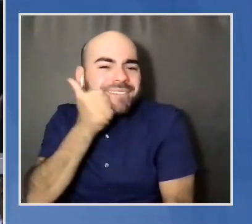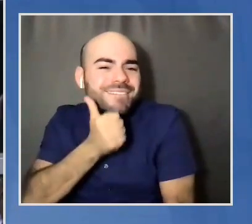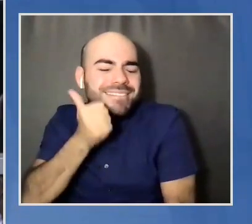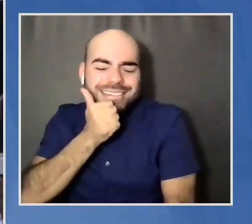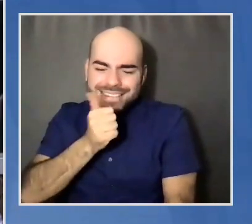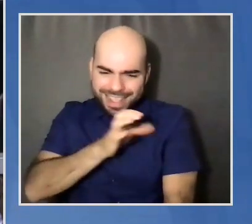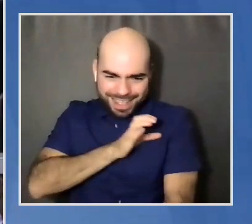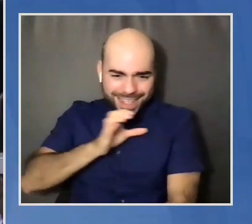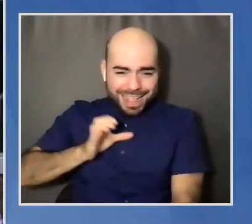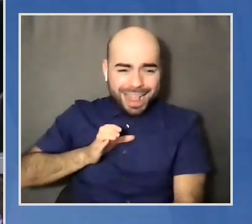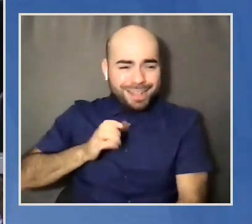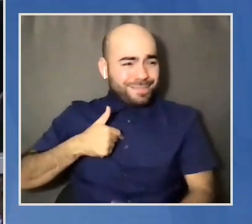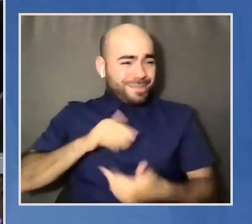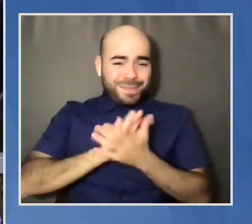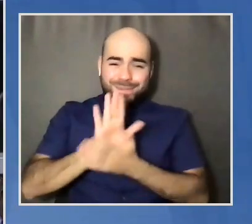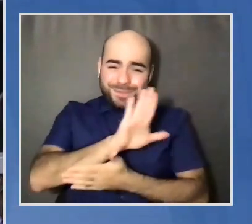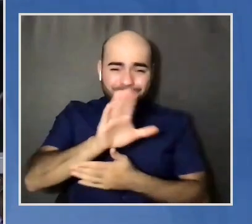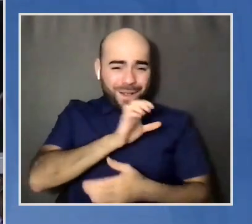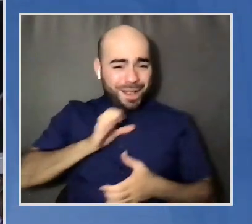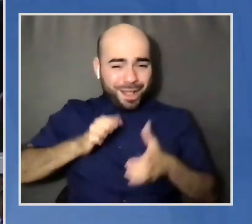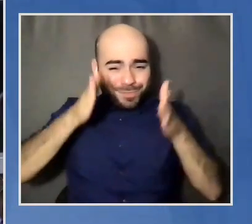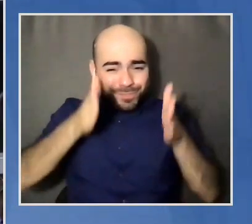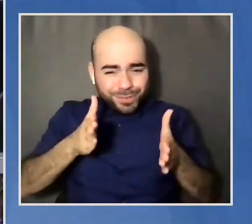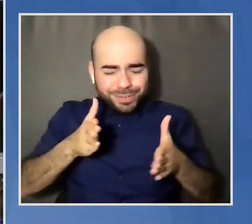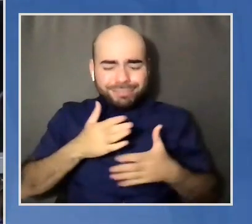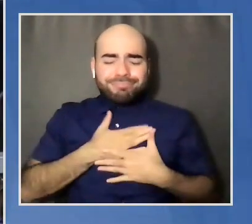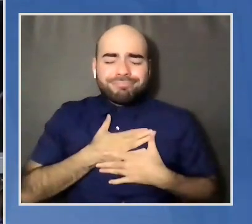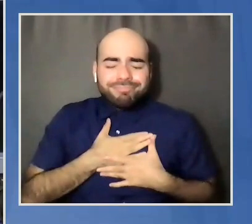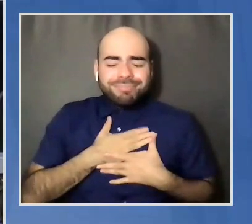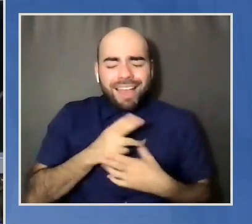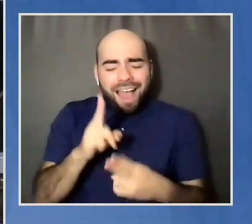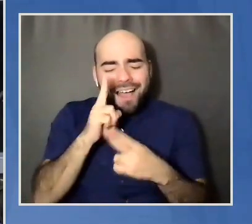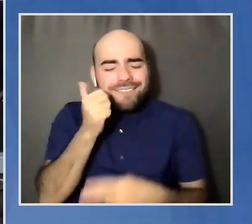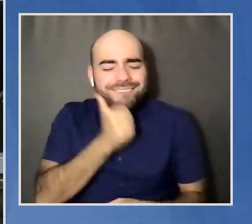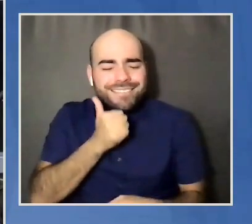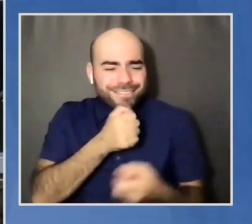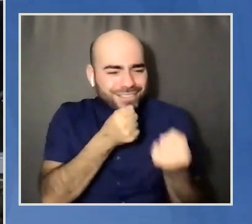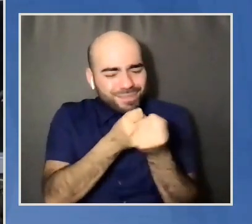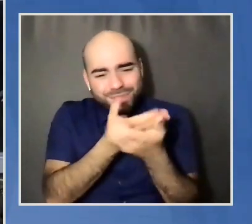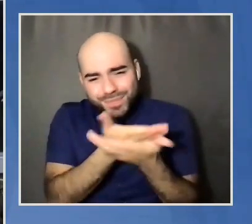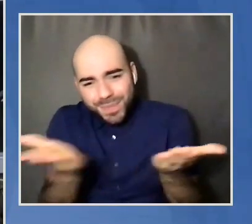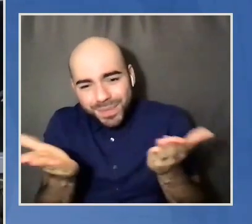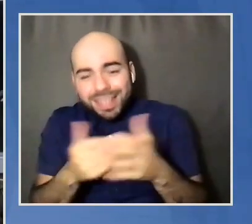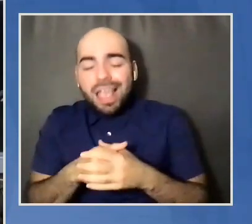and get to be your congresswoman. I know it has